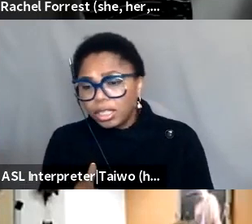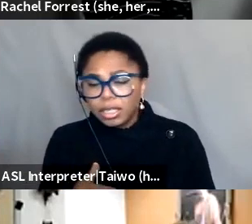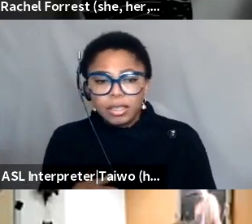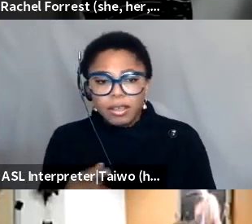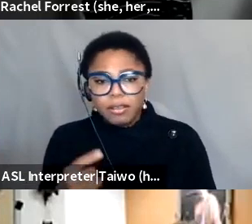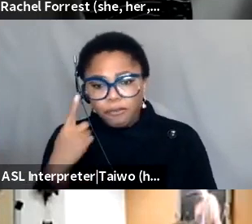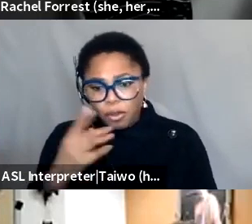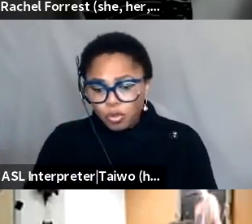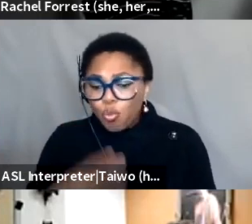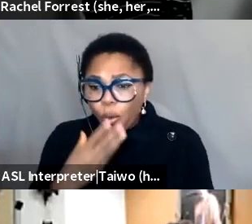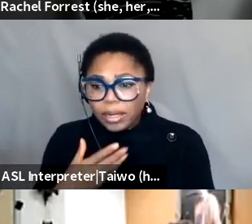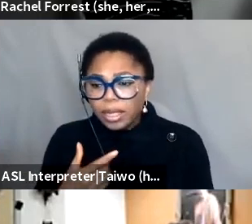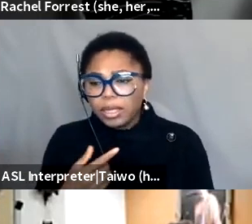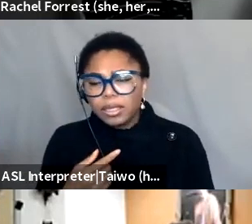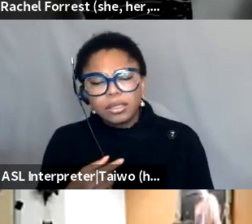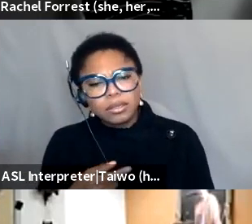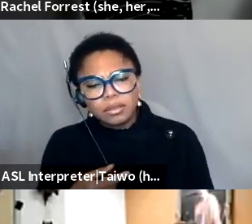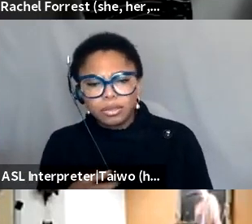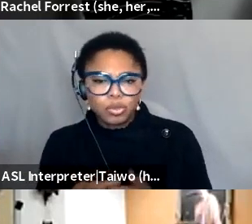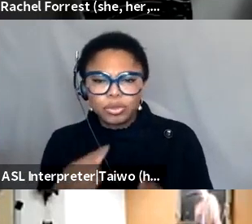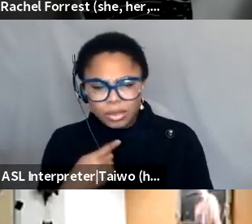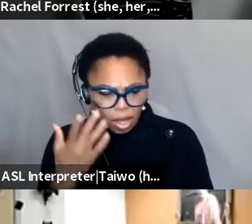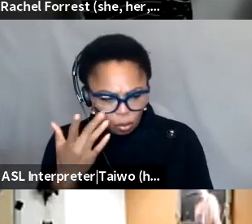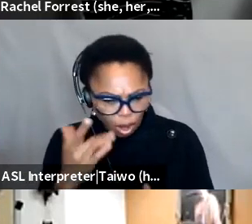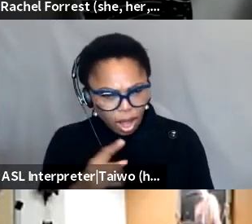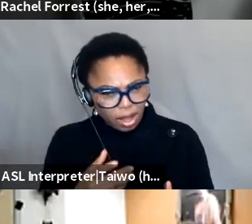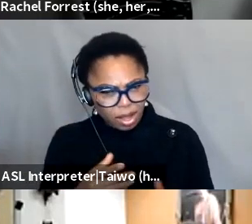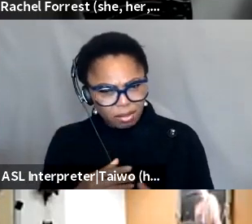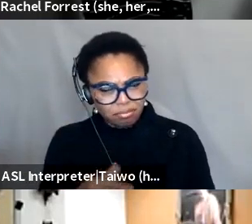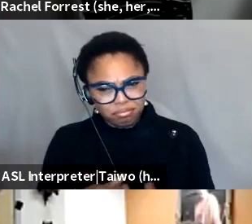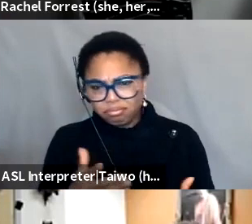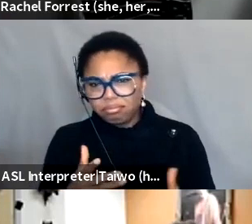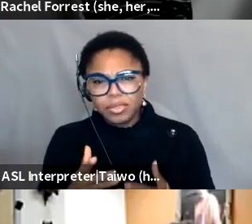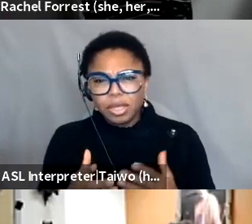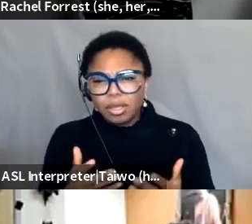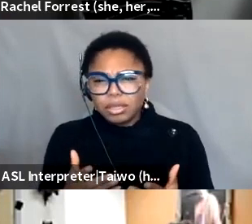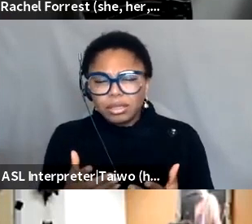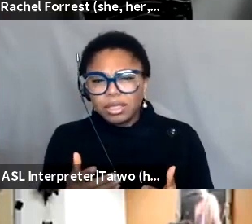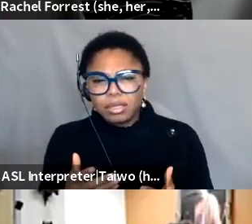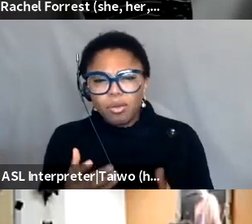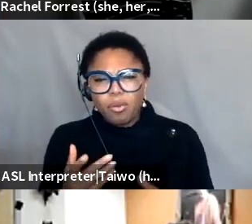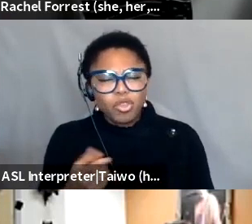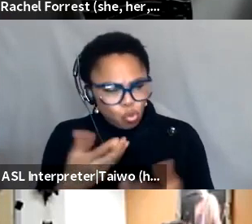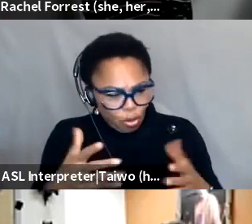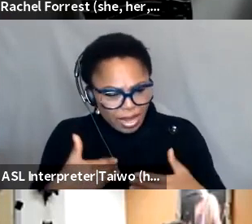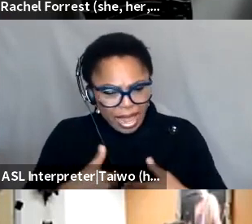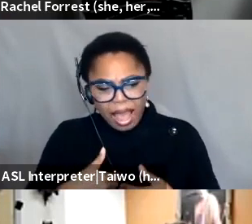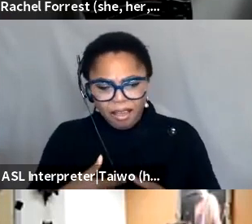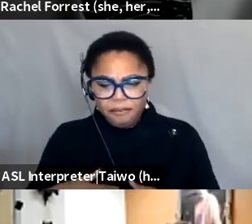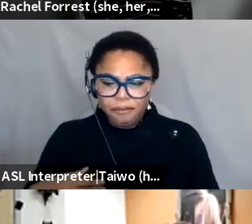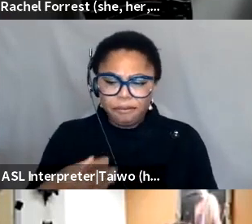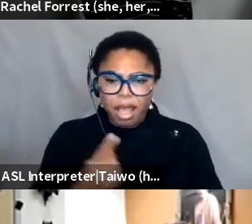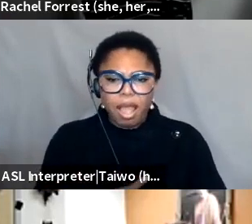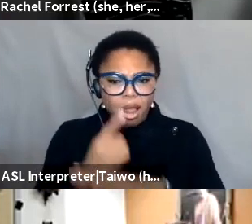you know, for our white students, your entire lives have been a diversity conference. Like you've you've had these advantages built in from the moment